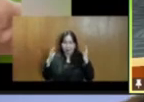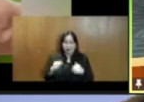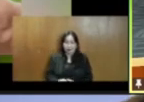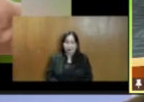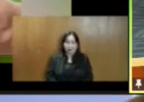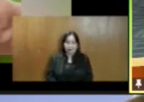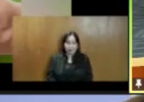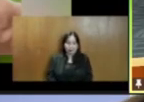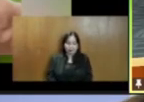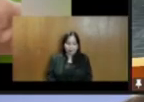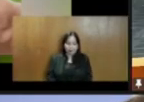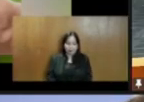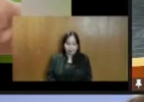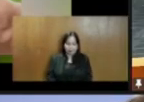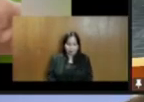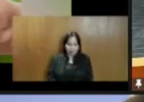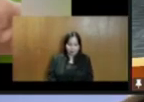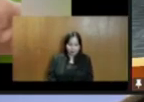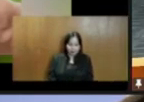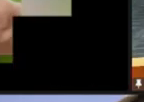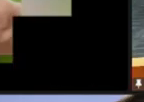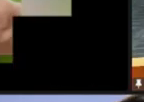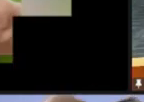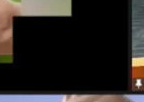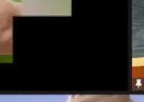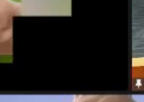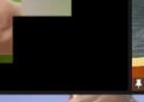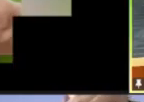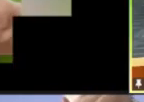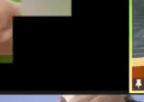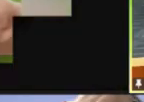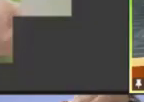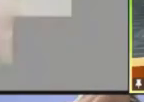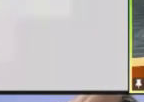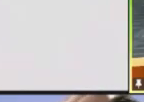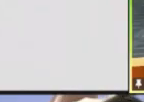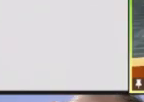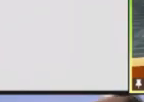Thank you.